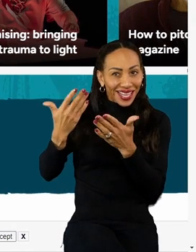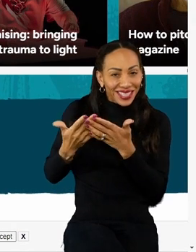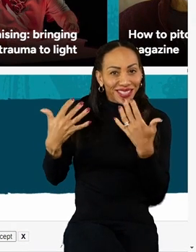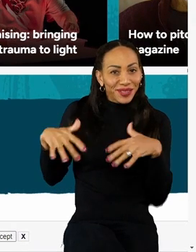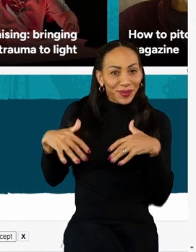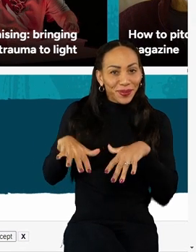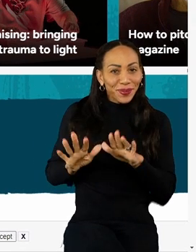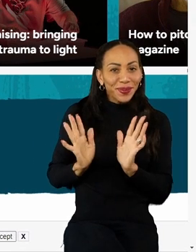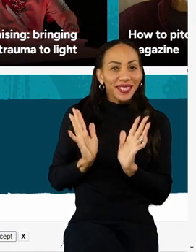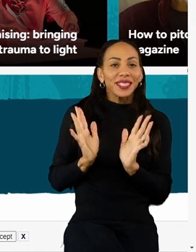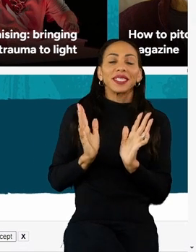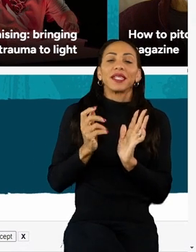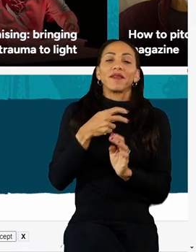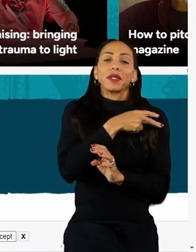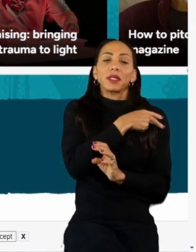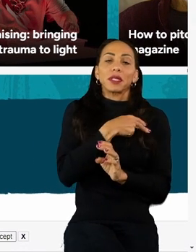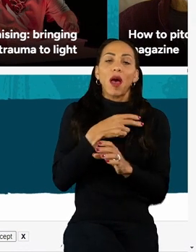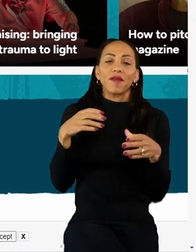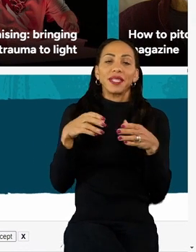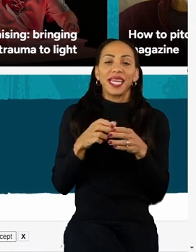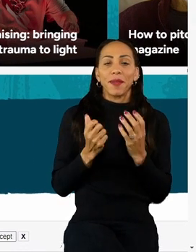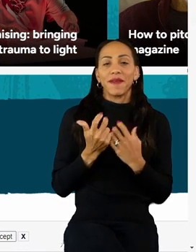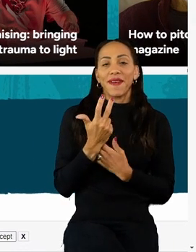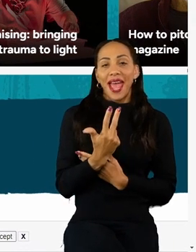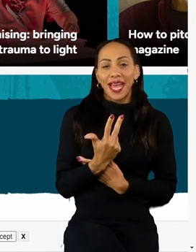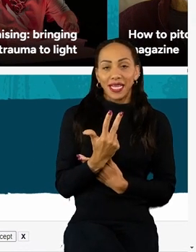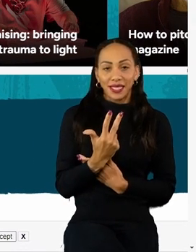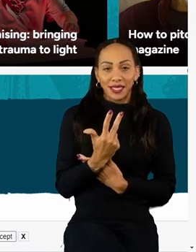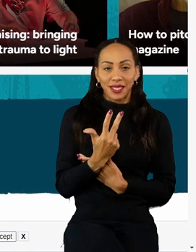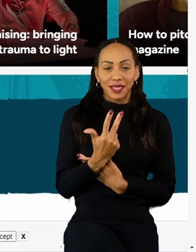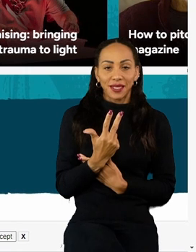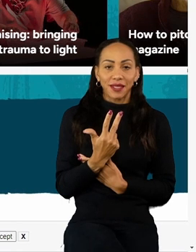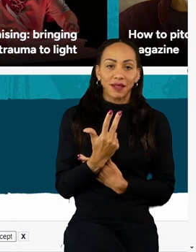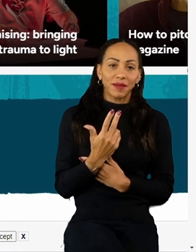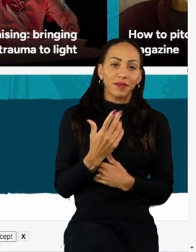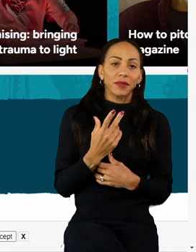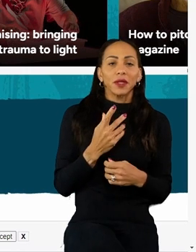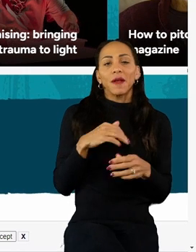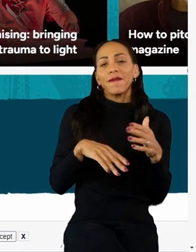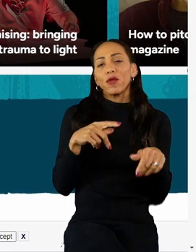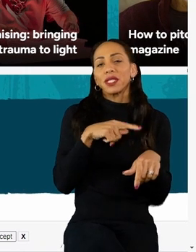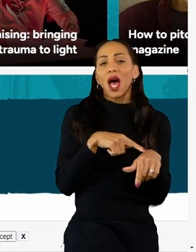honours him in its 20th year, which is lovely. And so we have a staff team of